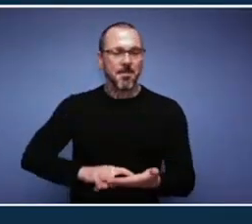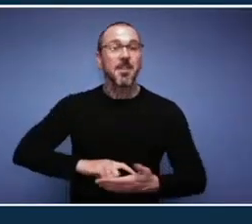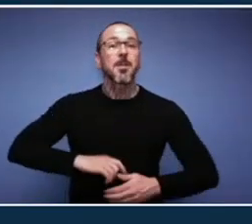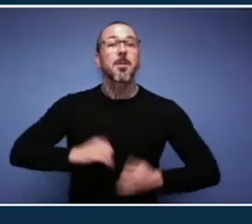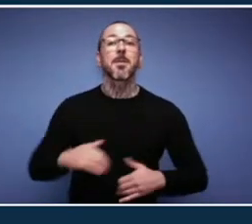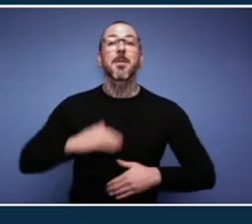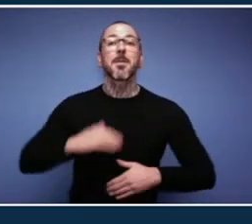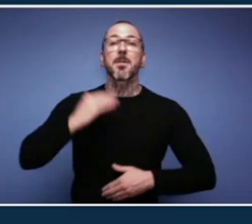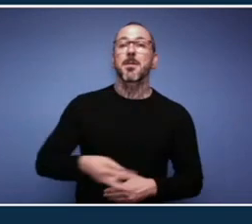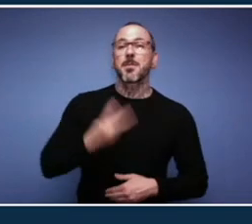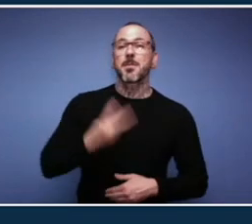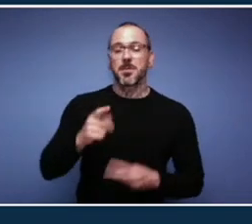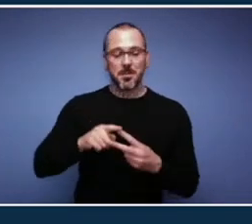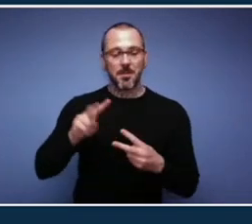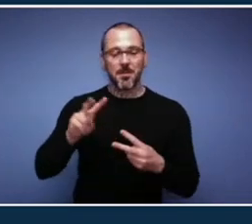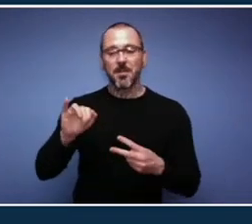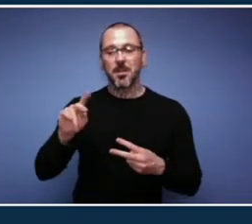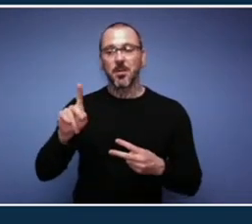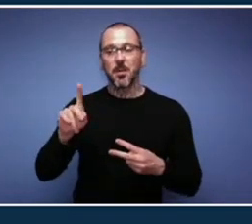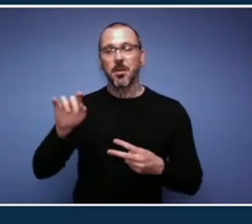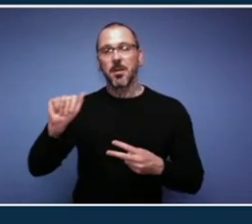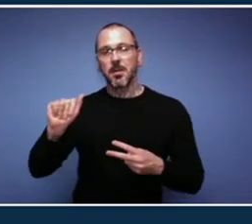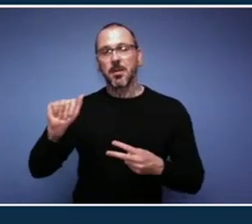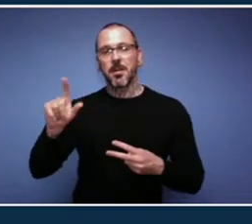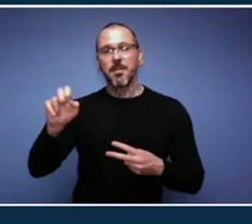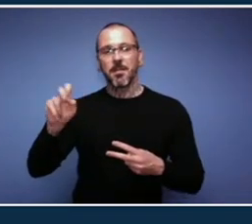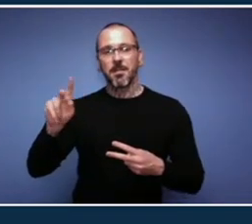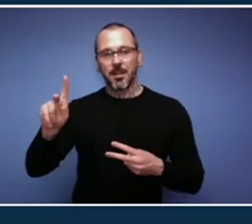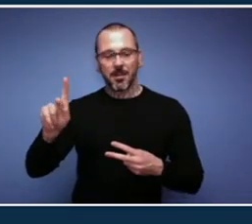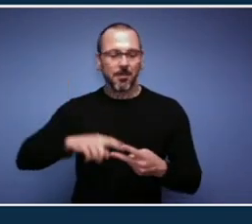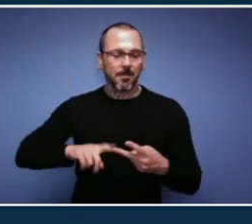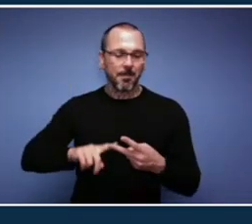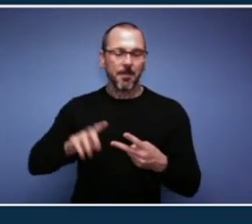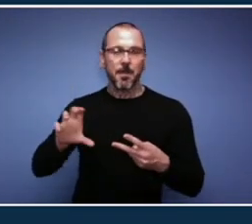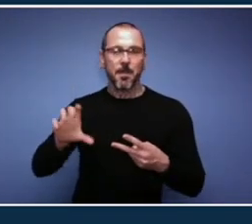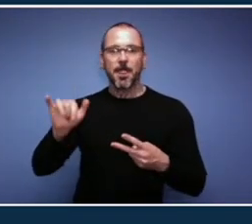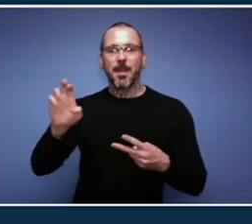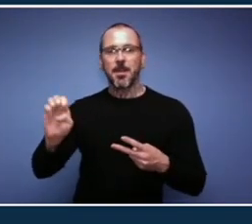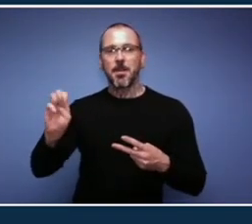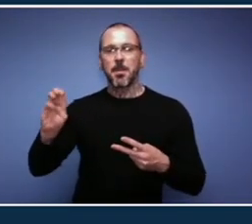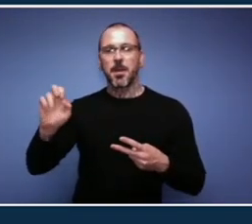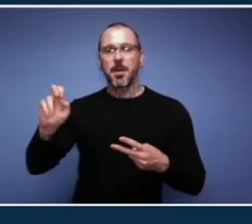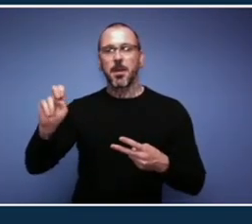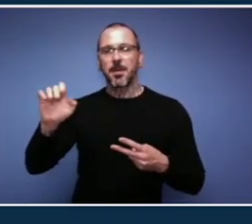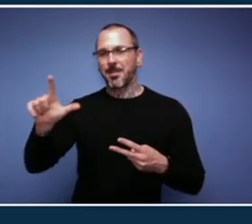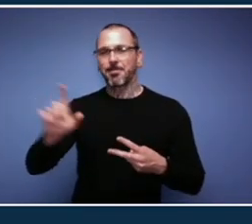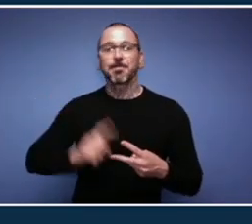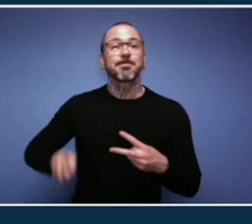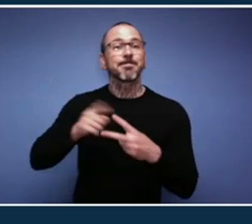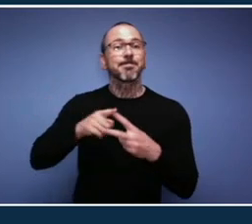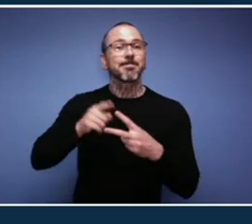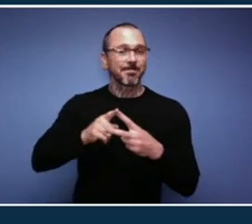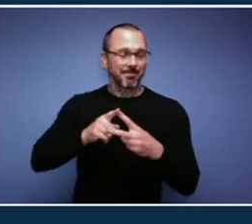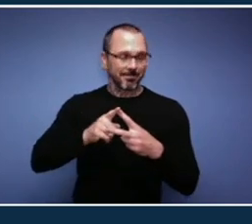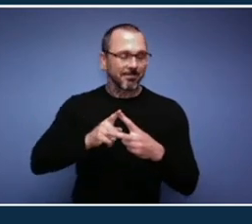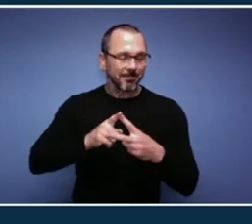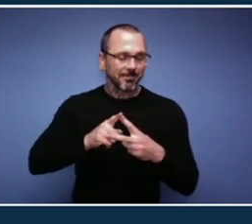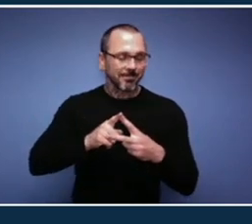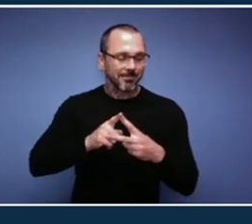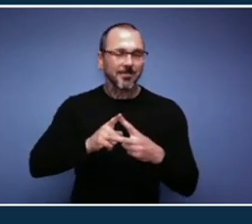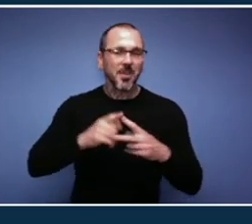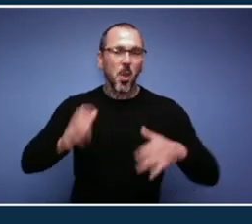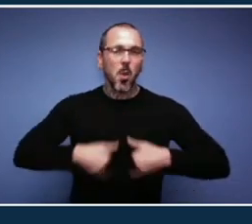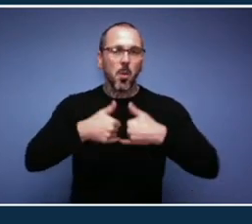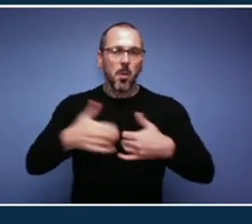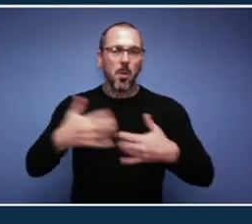Claire McNeil. Victoria Levack is a 32-year-old Queen's Platinum Jubilee Medal winner and podcast